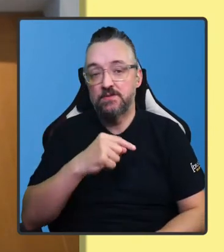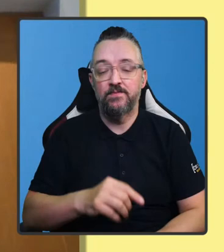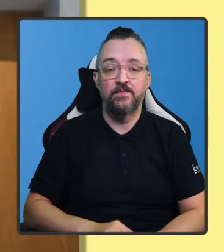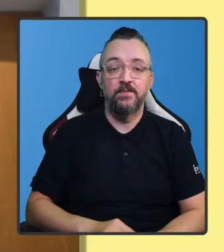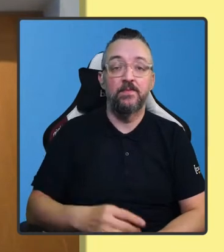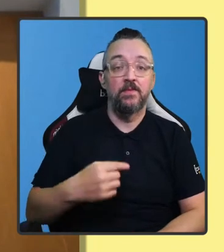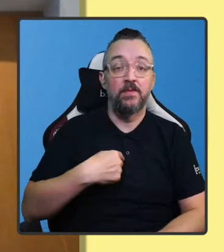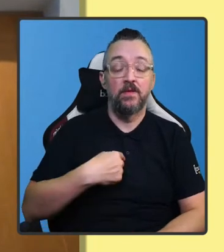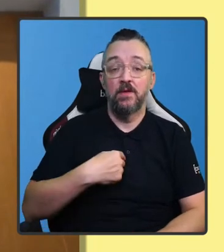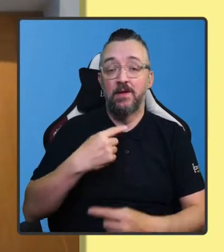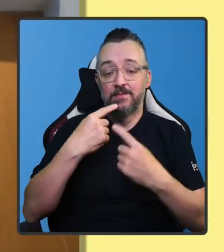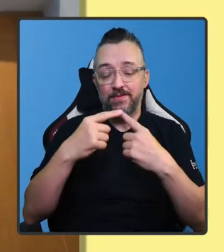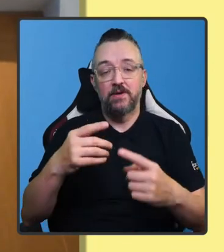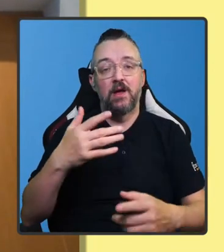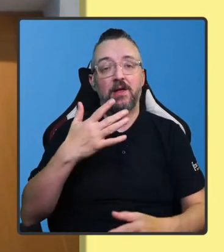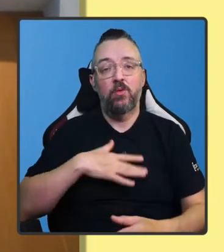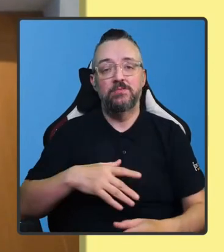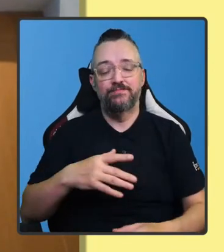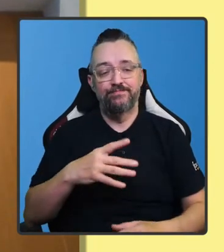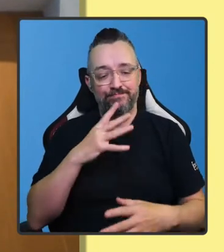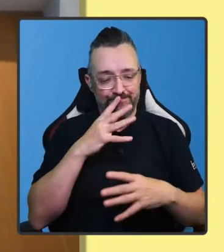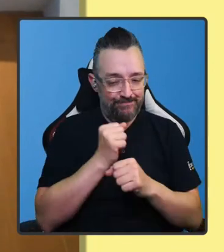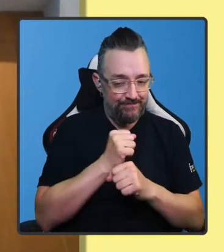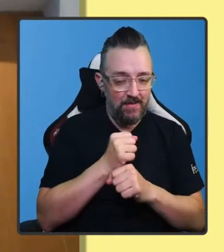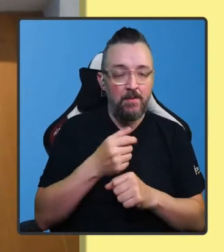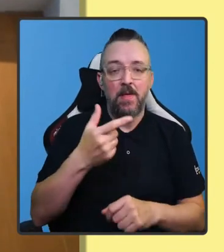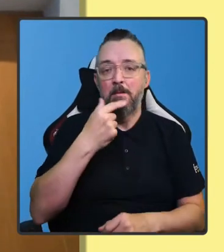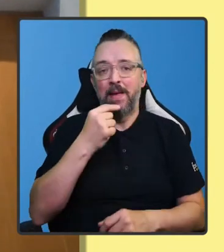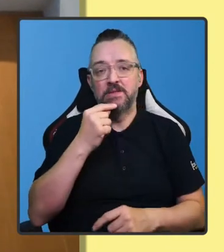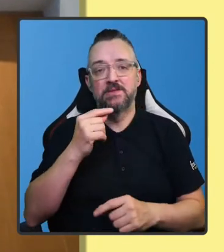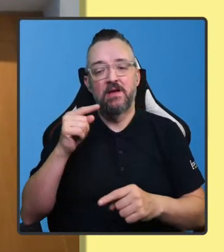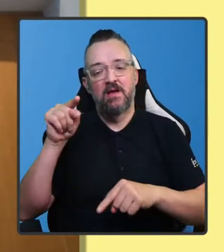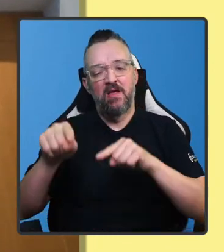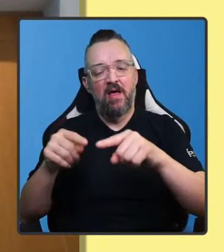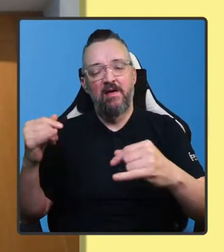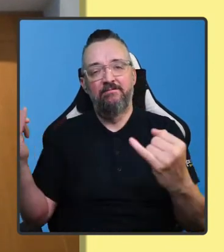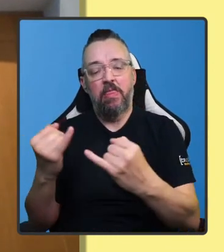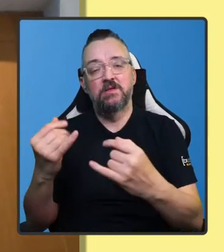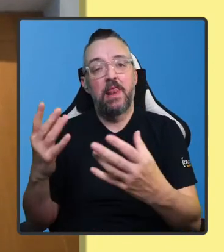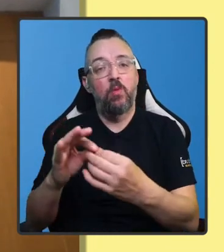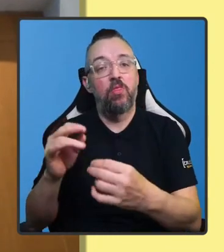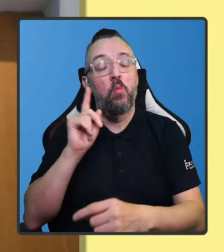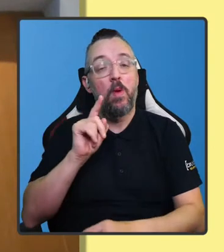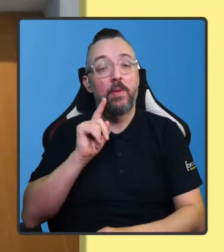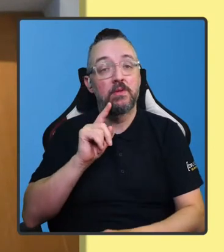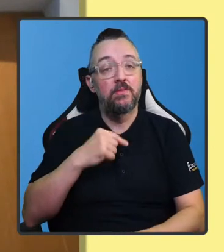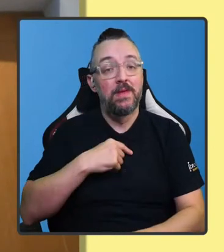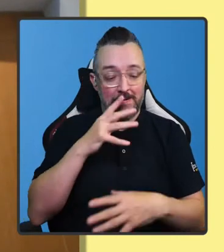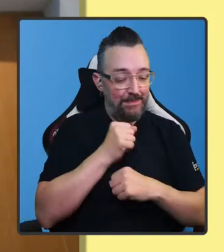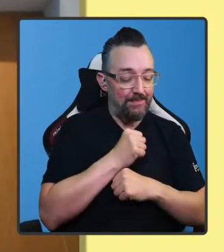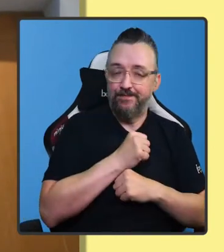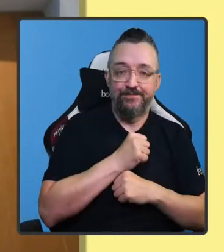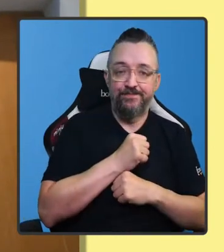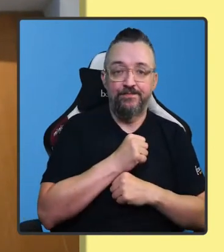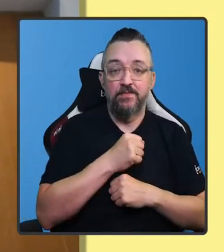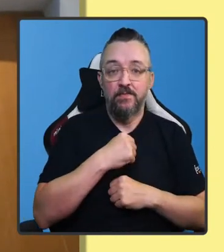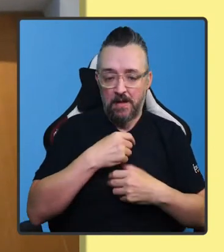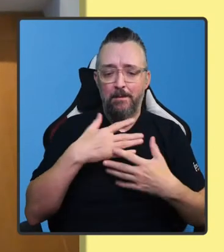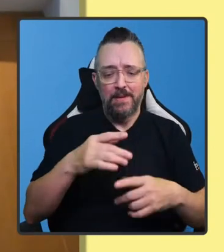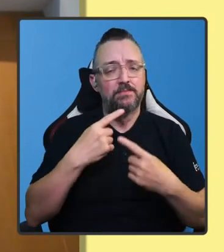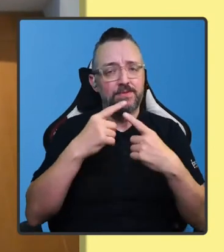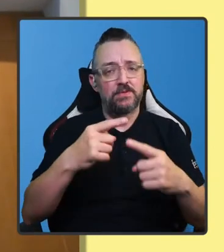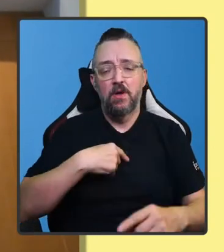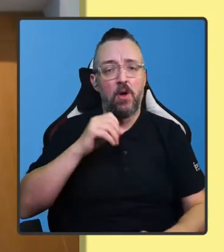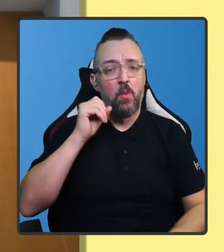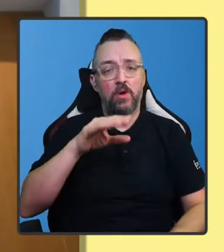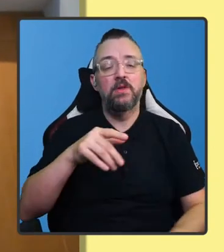commit, condone, or remain silent about men's violence against women in all its forms. That's a pledge I've made, and it's a White Ribbon